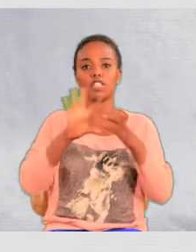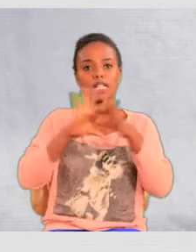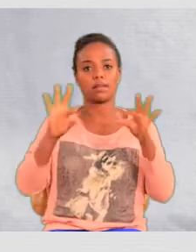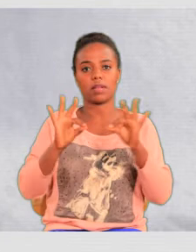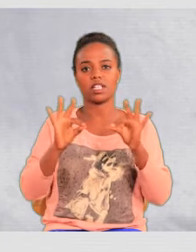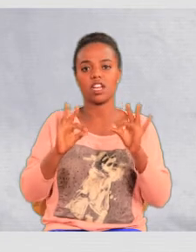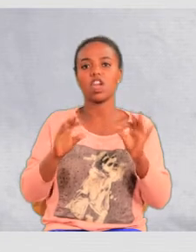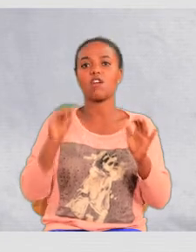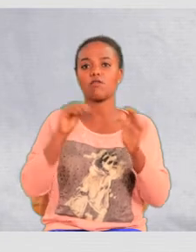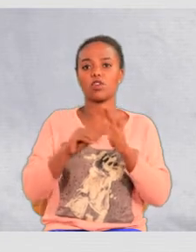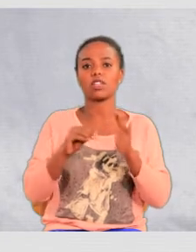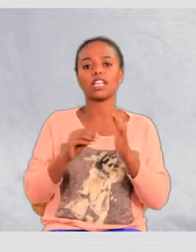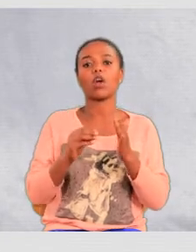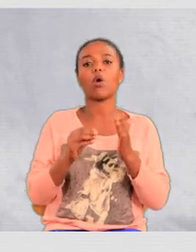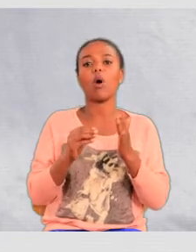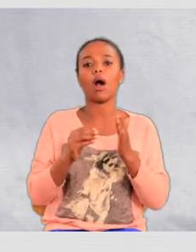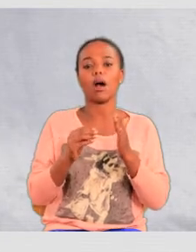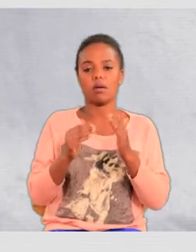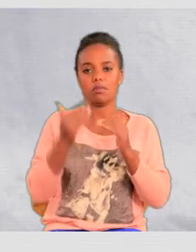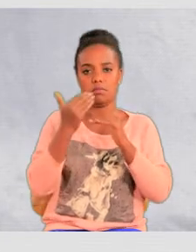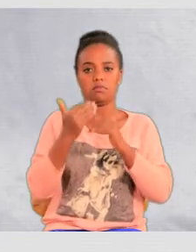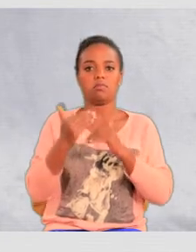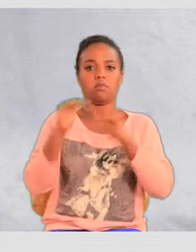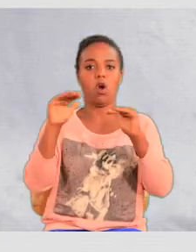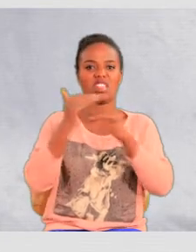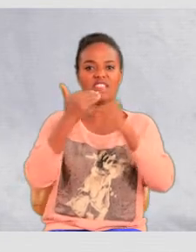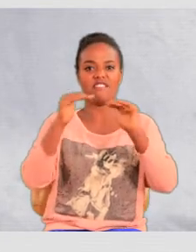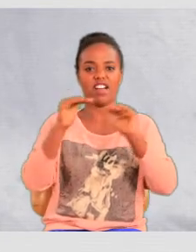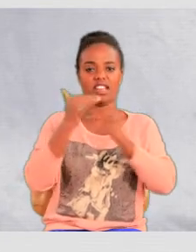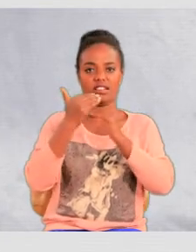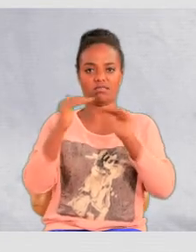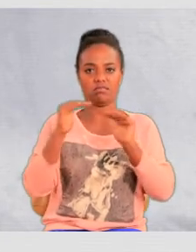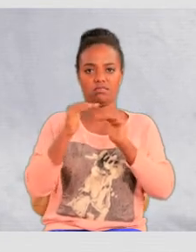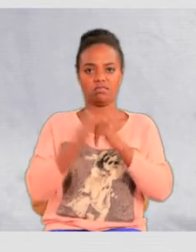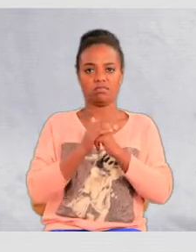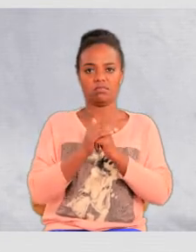statements involving quantifiers. So let's continue to the lesson.